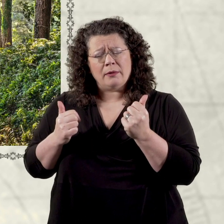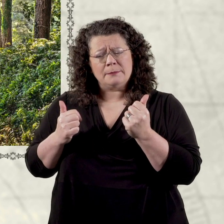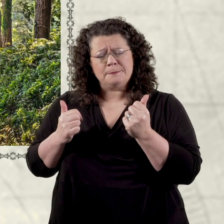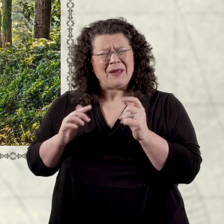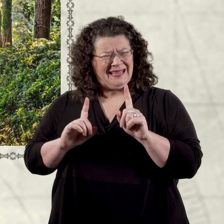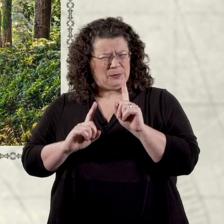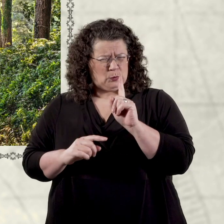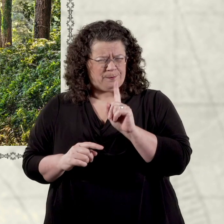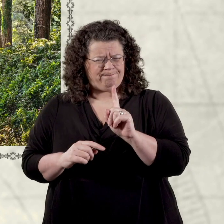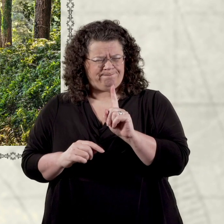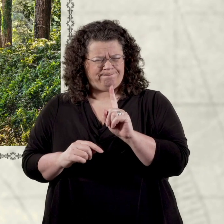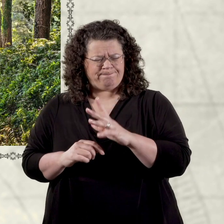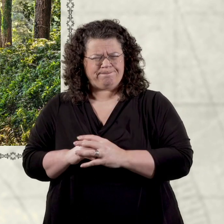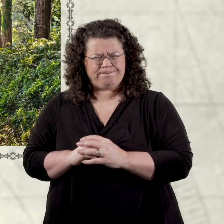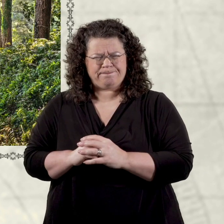Excuse me.